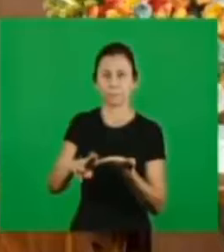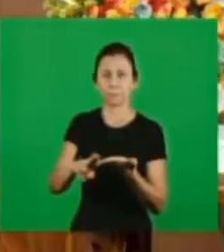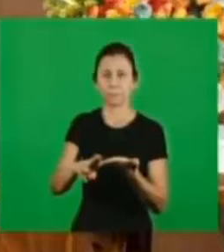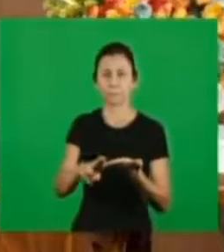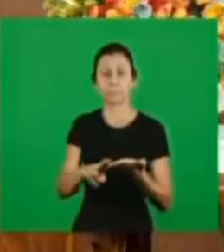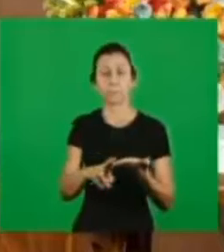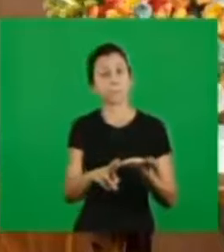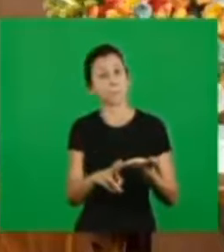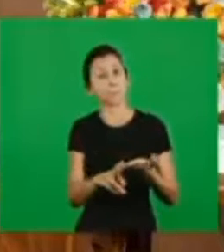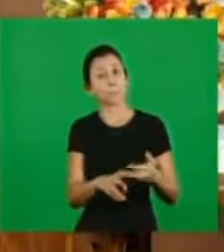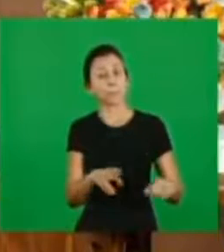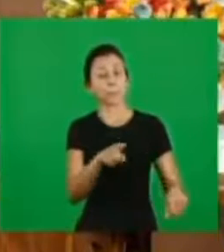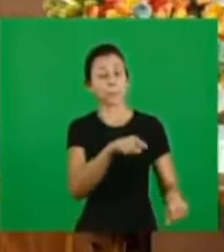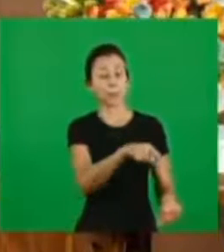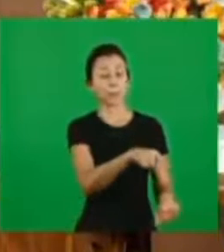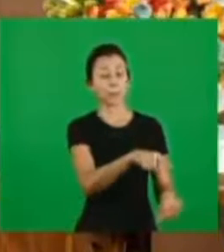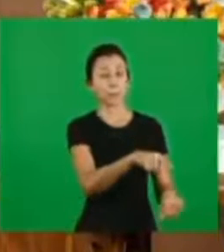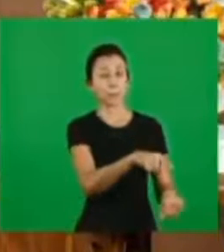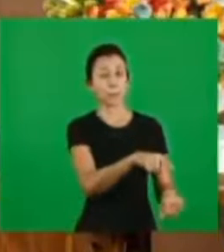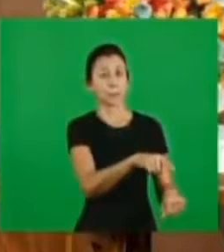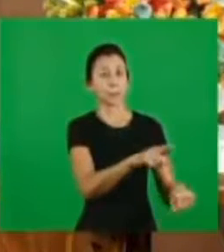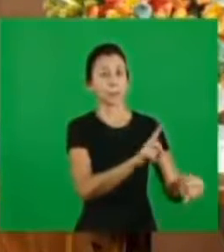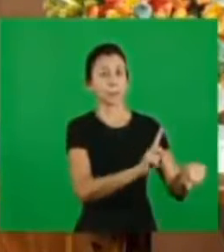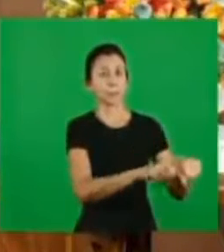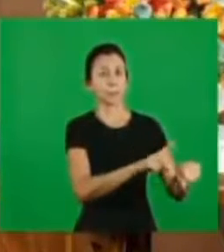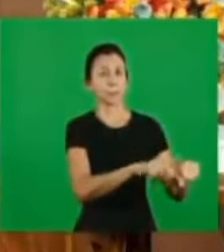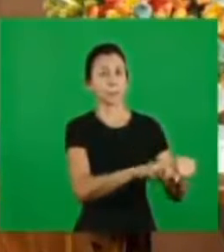in the church in the period of Ephesus,